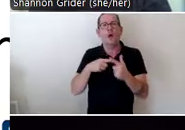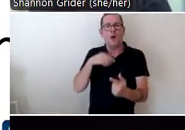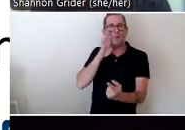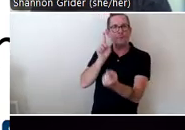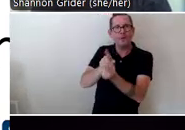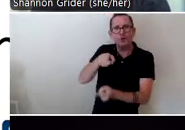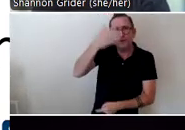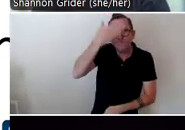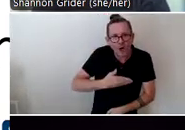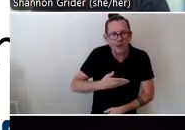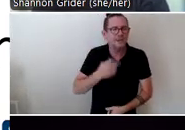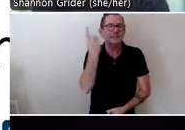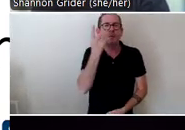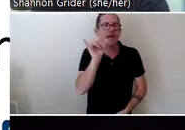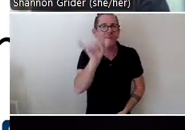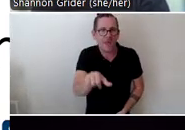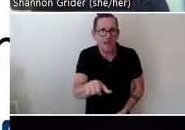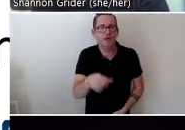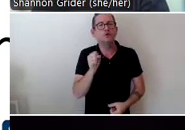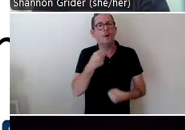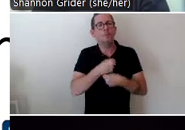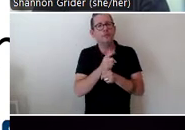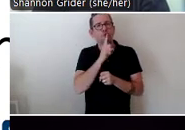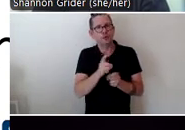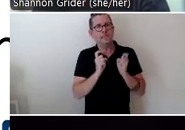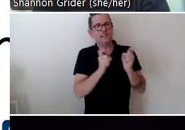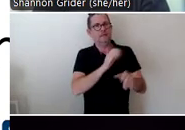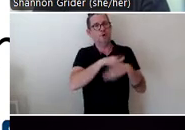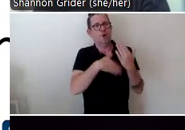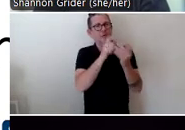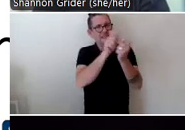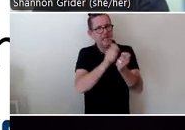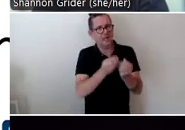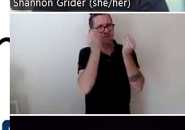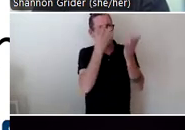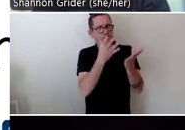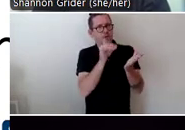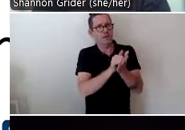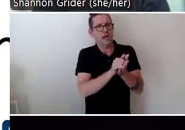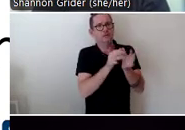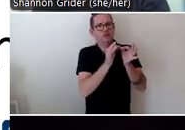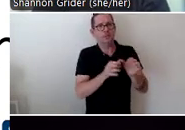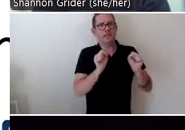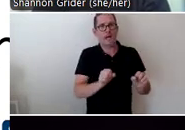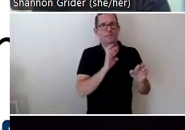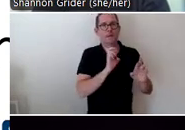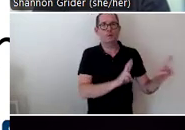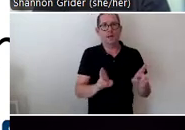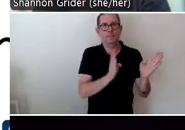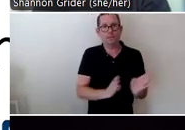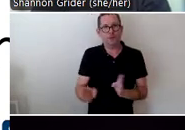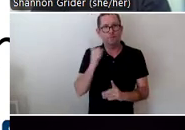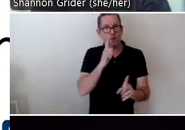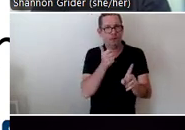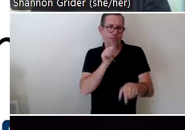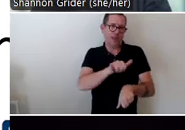they need to go, third floor, or check in at the front desk or check in at the side desk or what have you. Make sure that all that